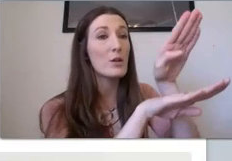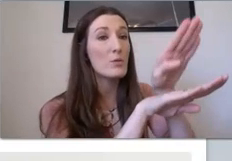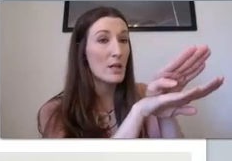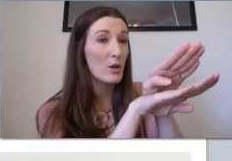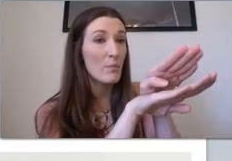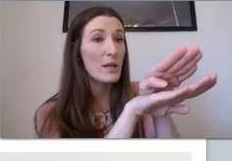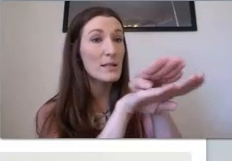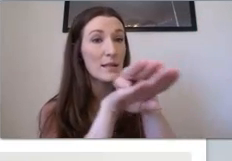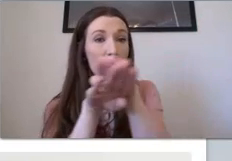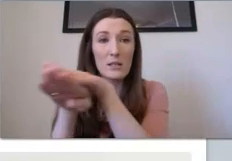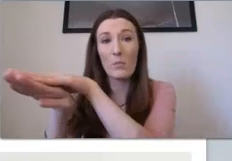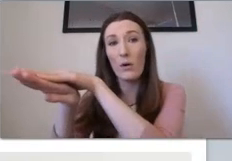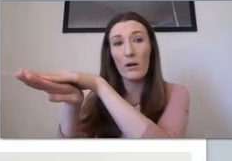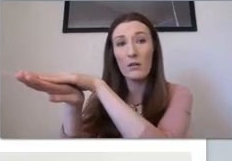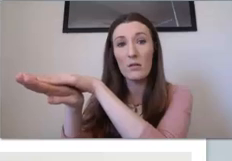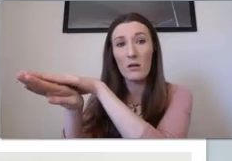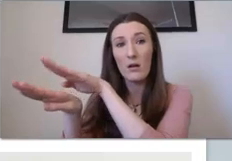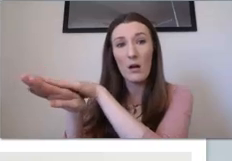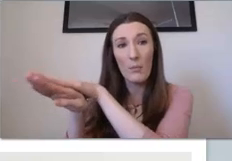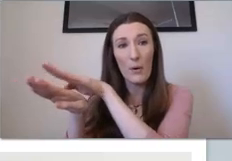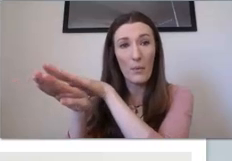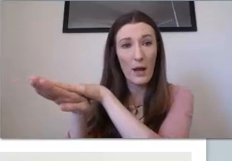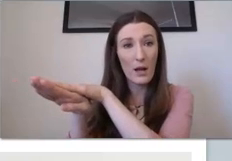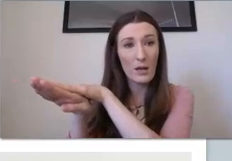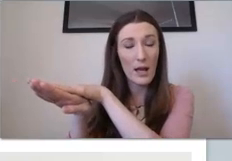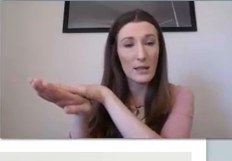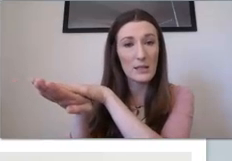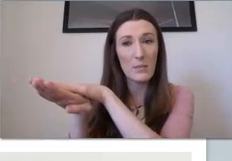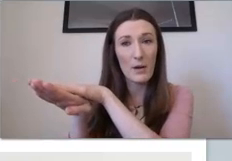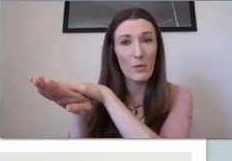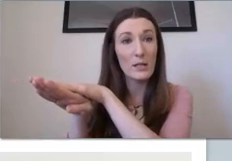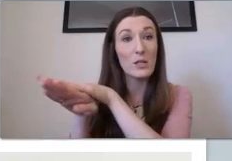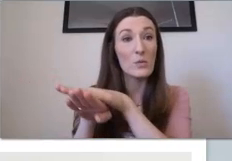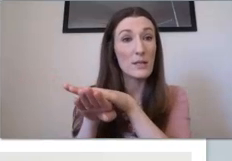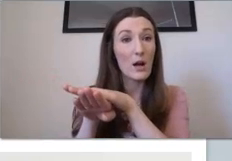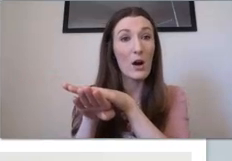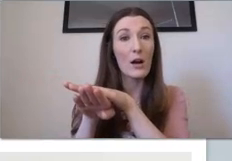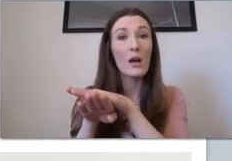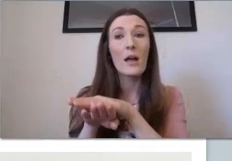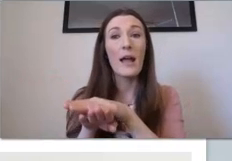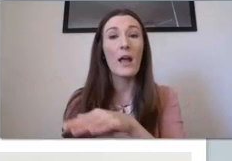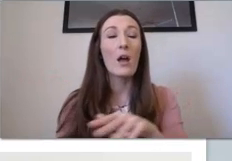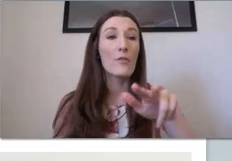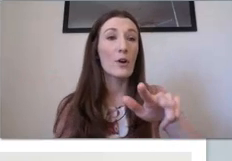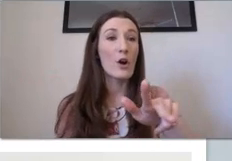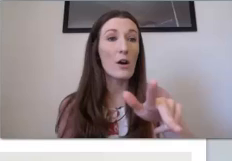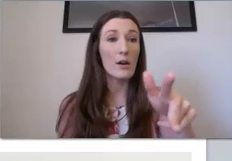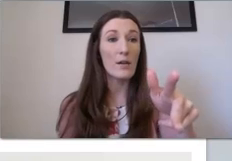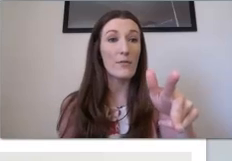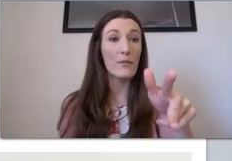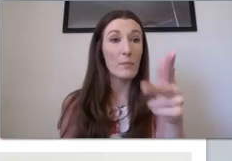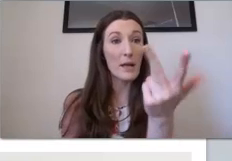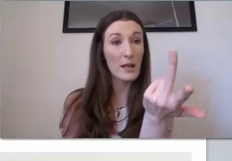by then using your B's. This is more appropriate. Okay, this is a better way to use that car. Okay, for